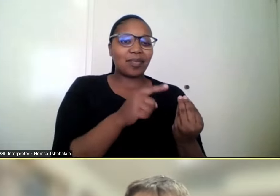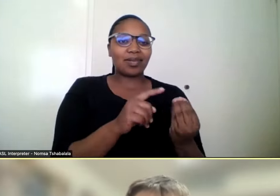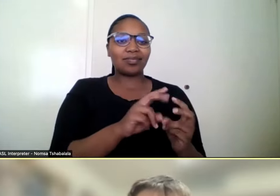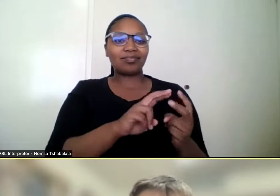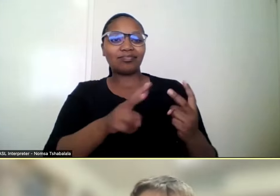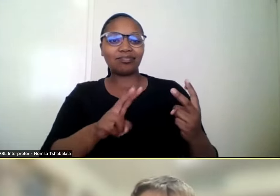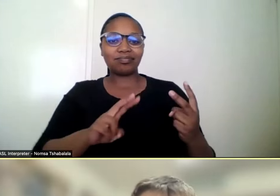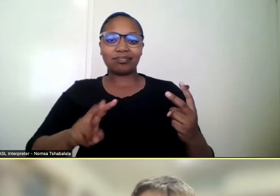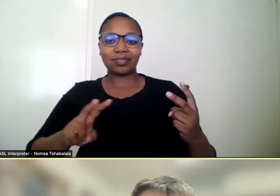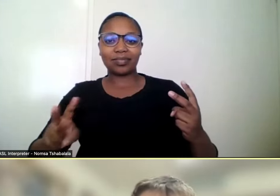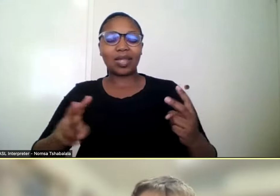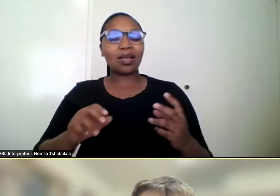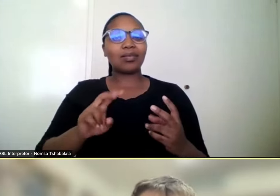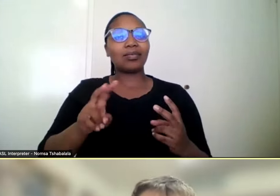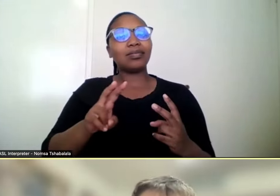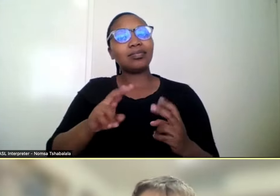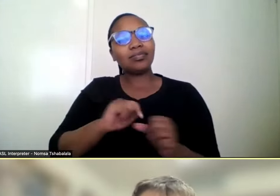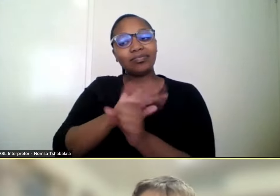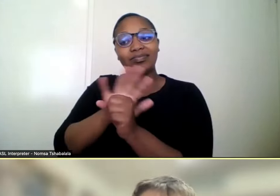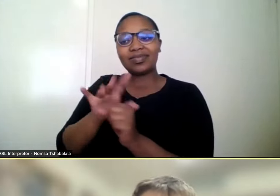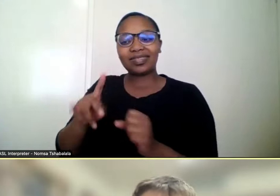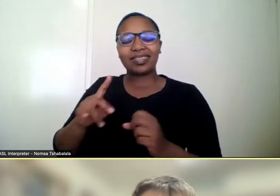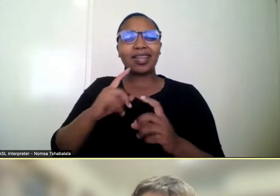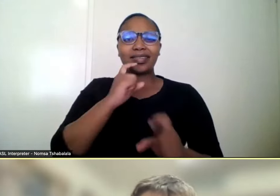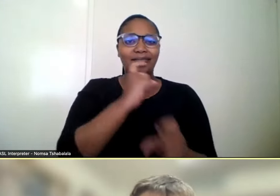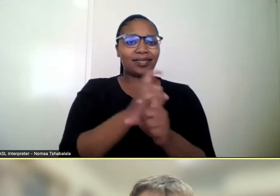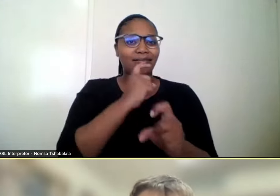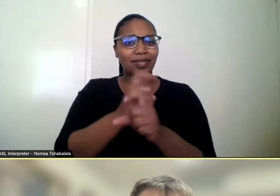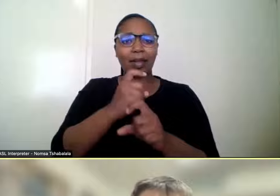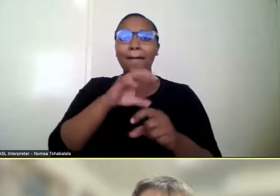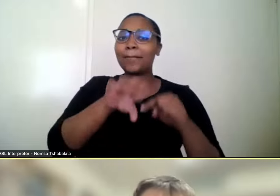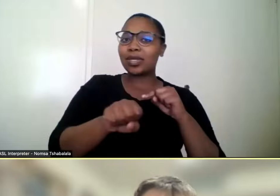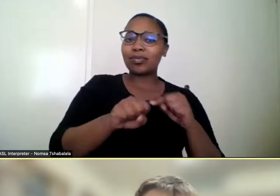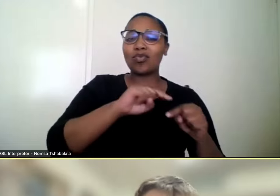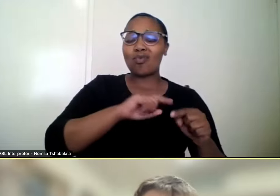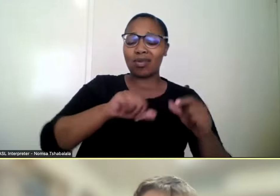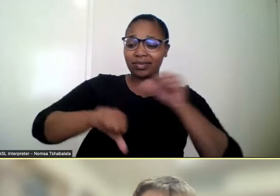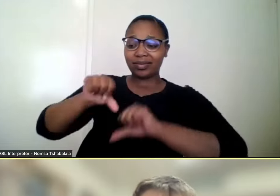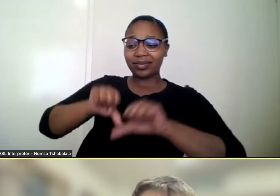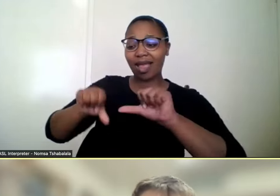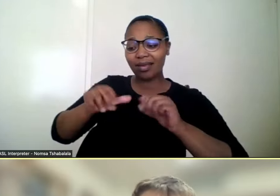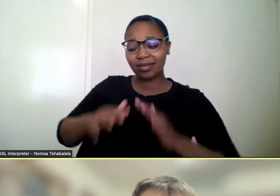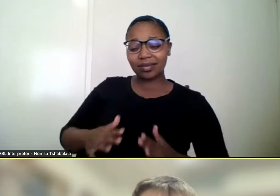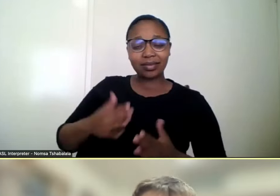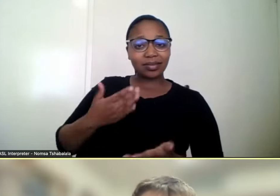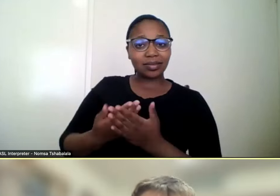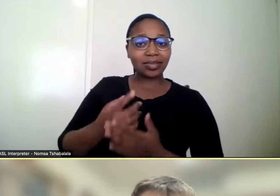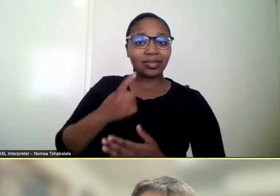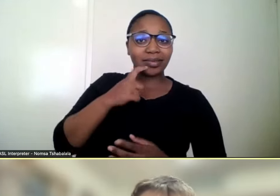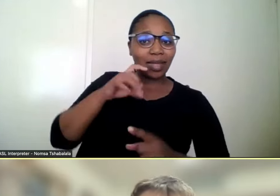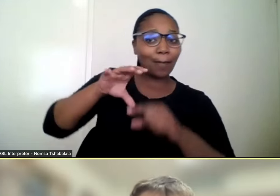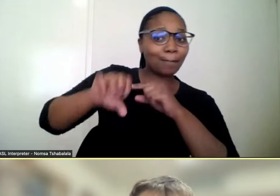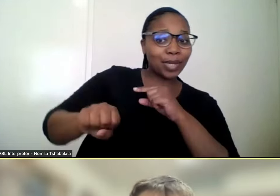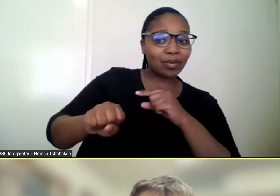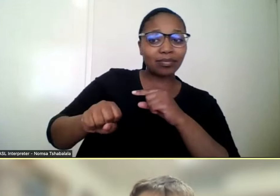has. That makes our lives as scientists somewhat more difficult to try to get there as quickly as possible. But we have already